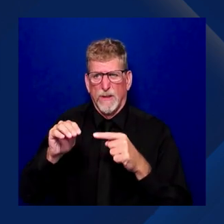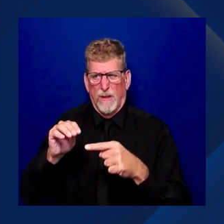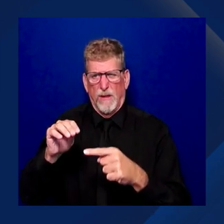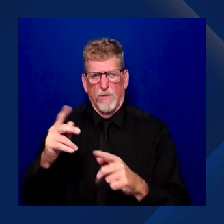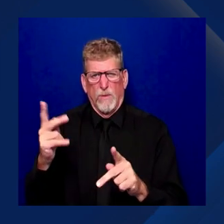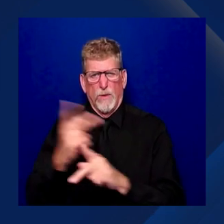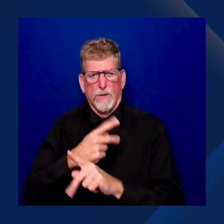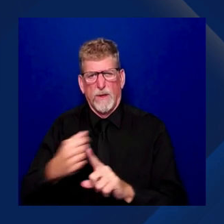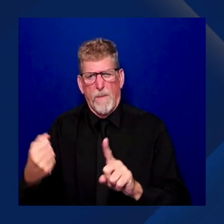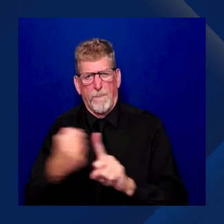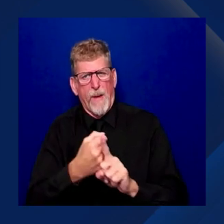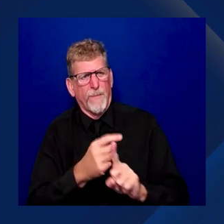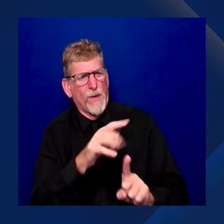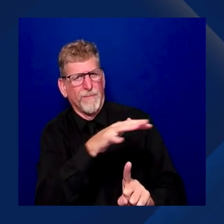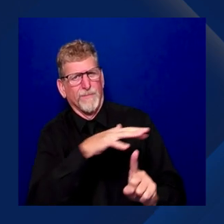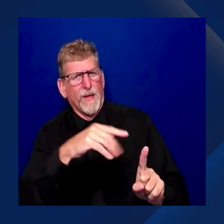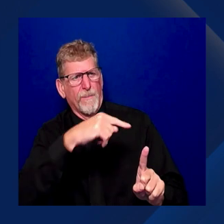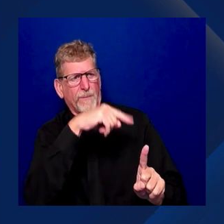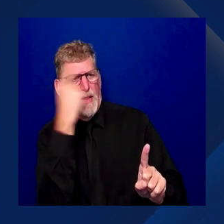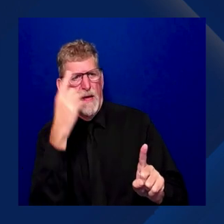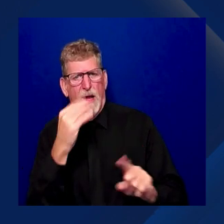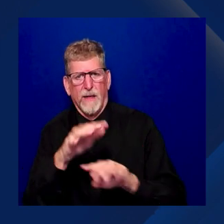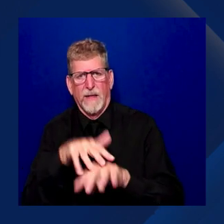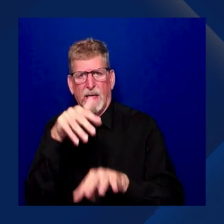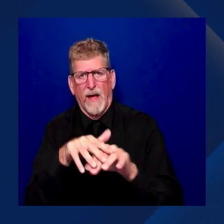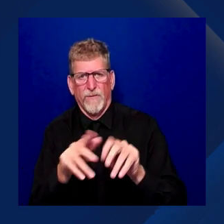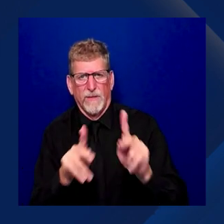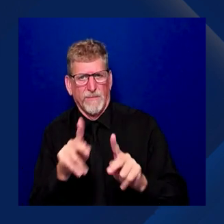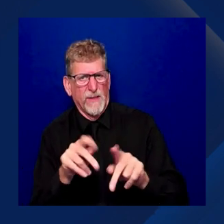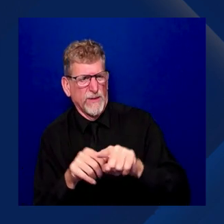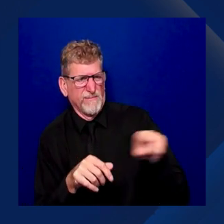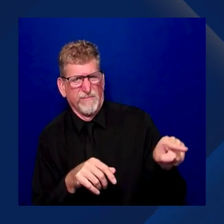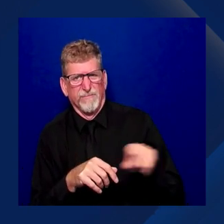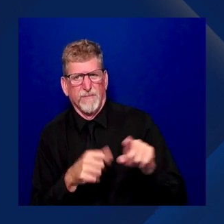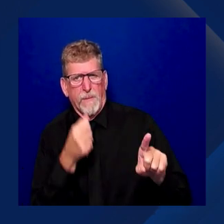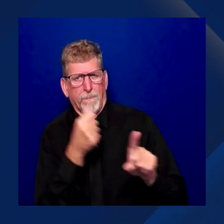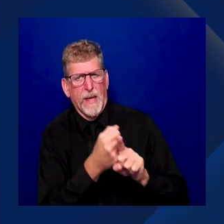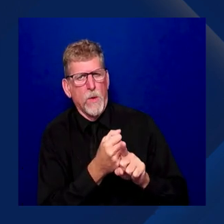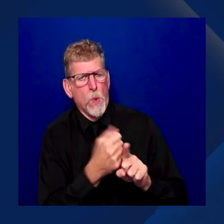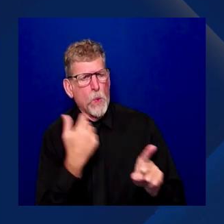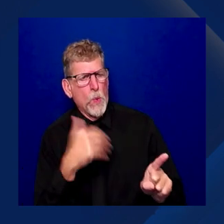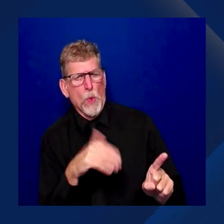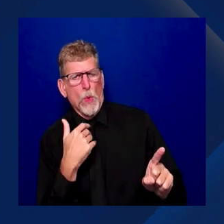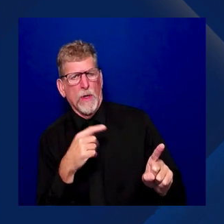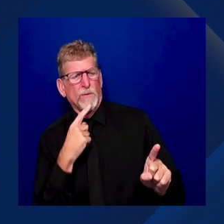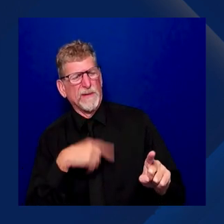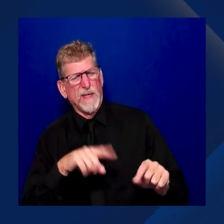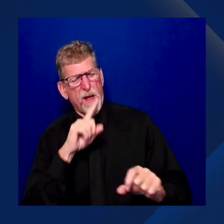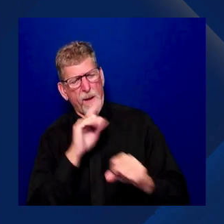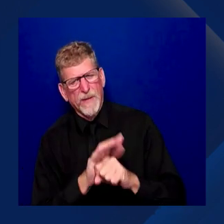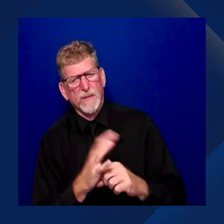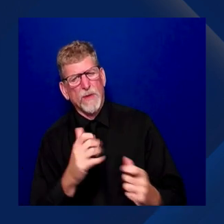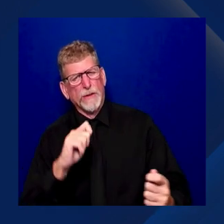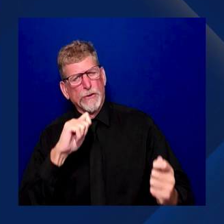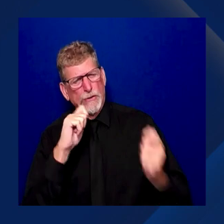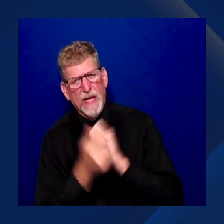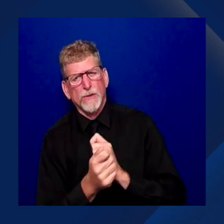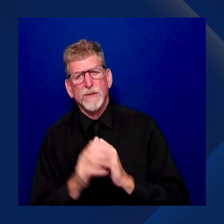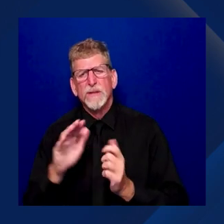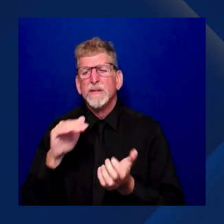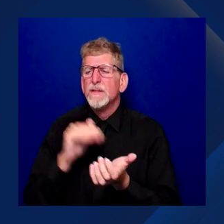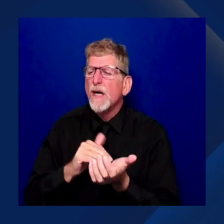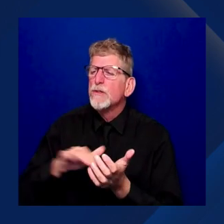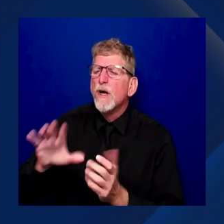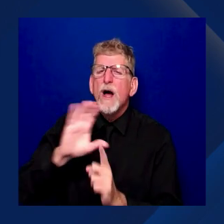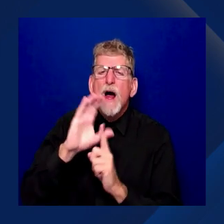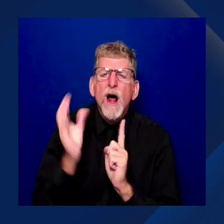priority. We are committed to changing the culture of medicine, eliminating inequities in women's health, and confronting bias and